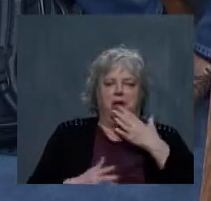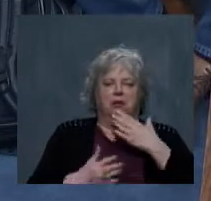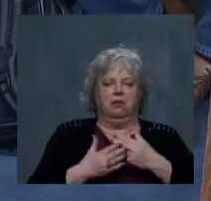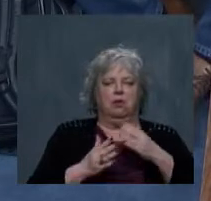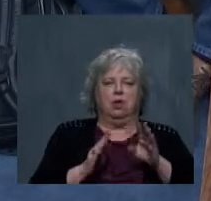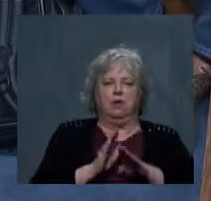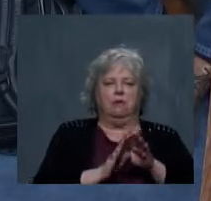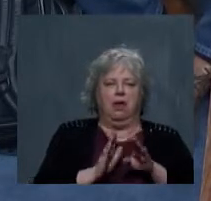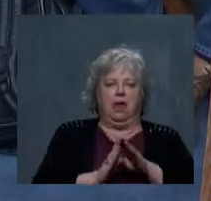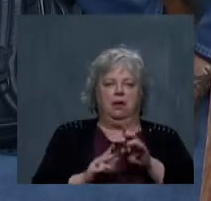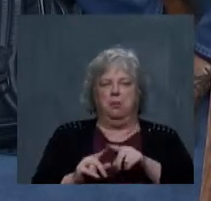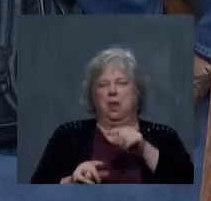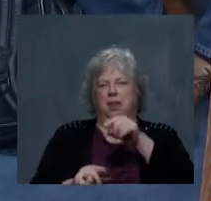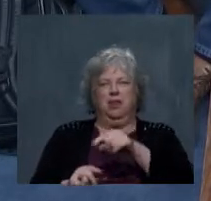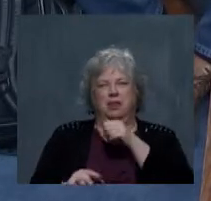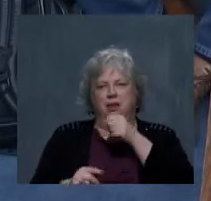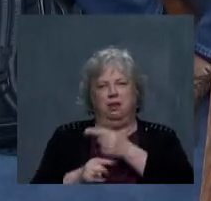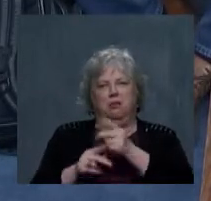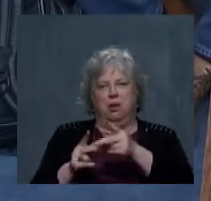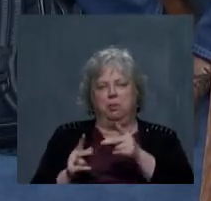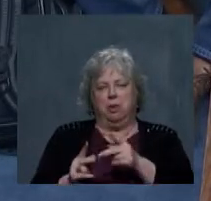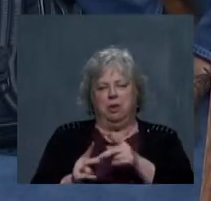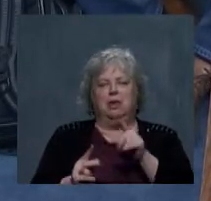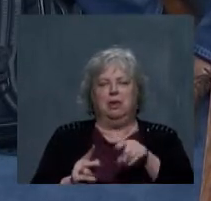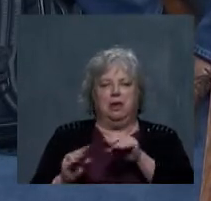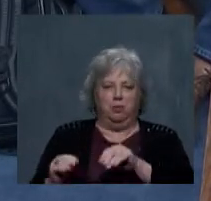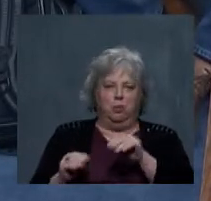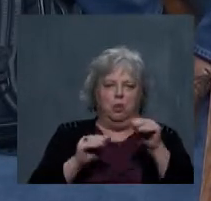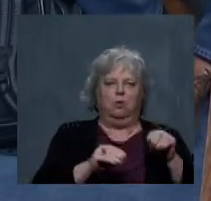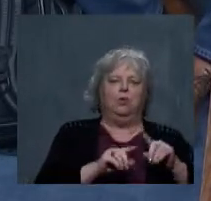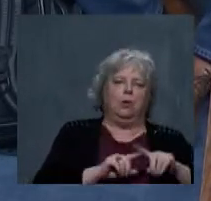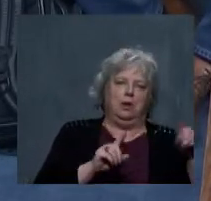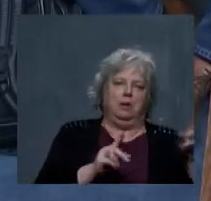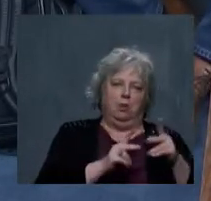up and take it and put it somewhere else.